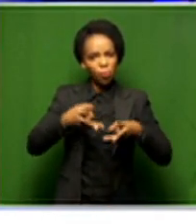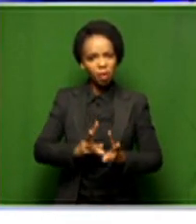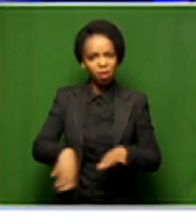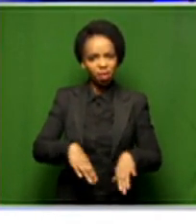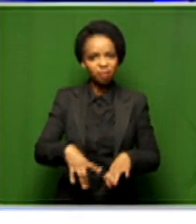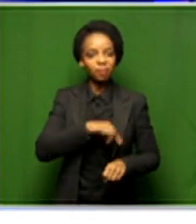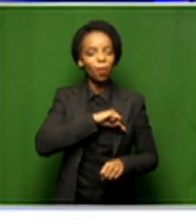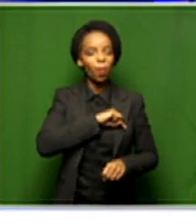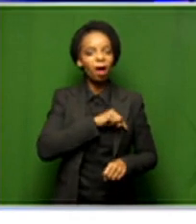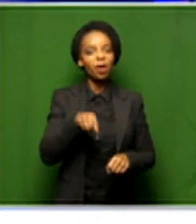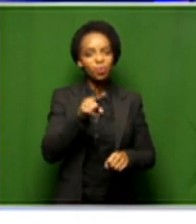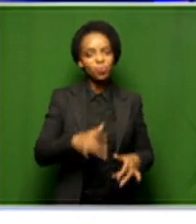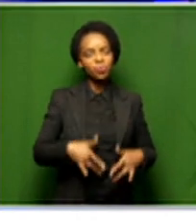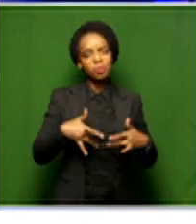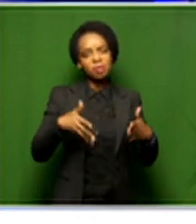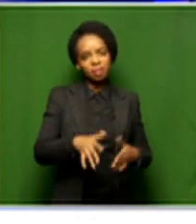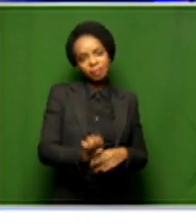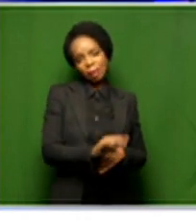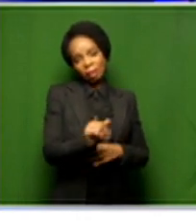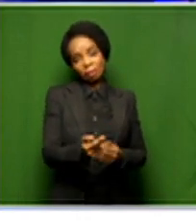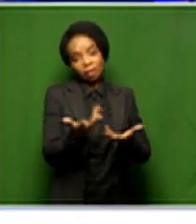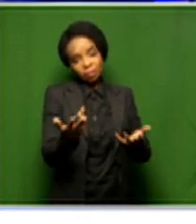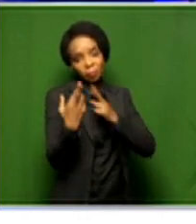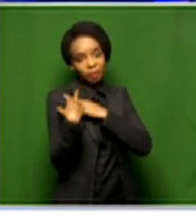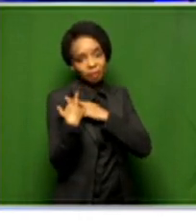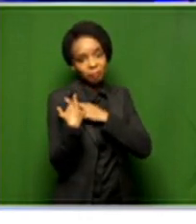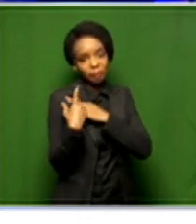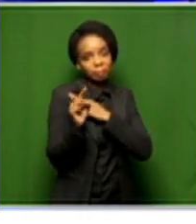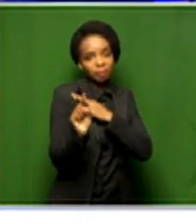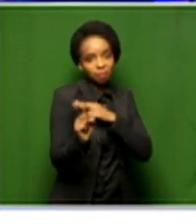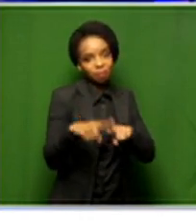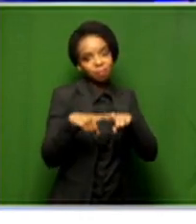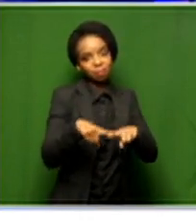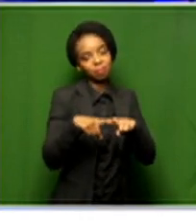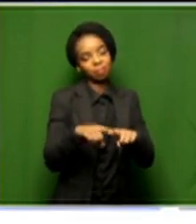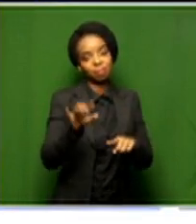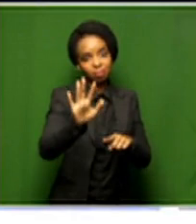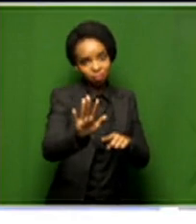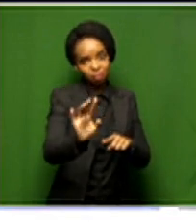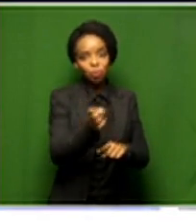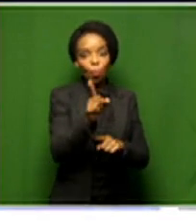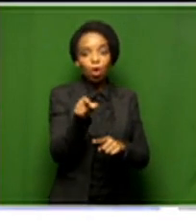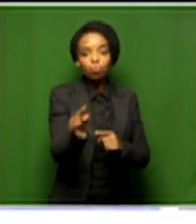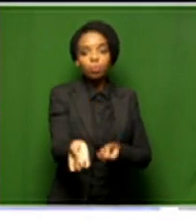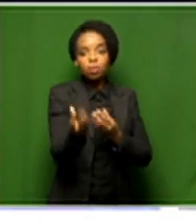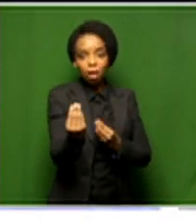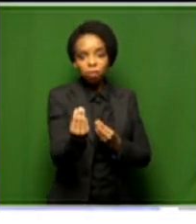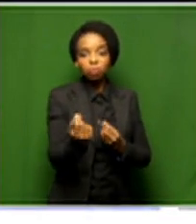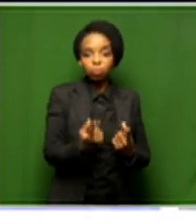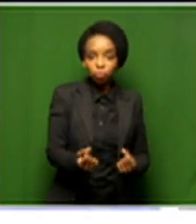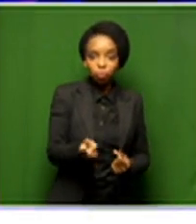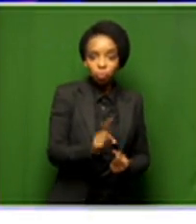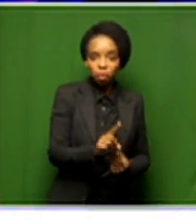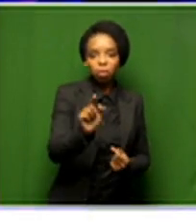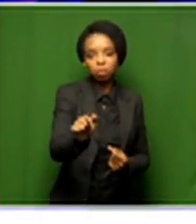are a citizen. This is a democratic state. The responsibility ultimately lies with you. What you get is what you put in. Yeah, yeah. You know, one of